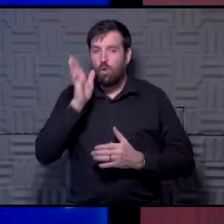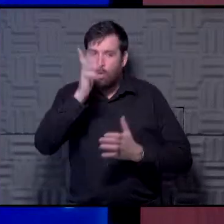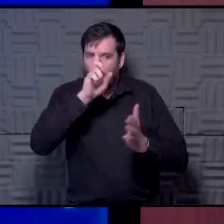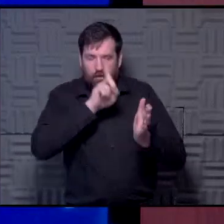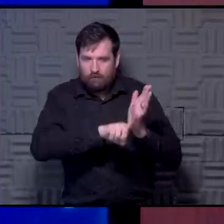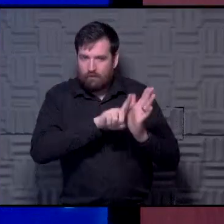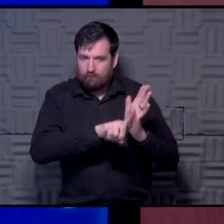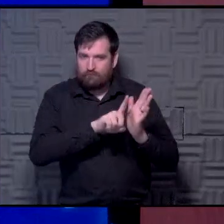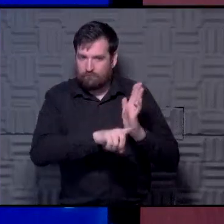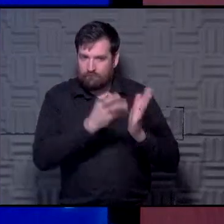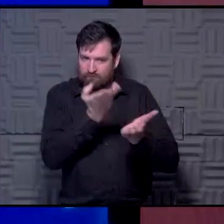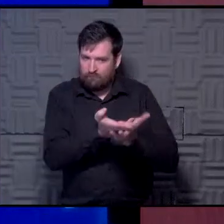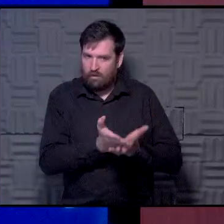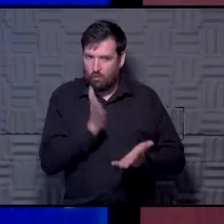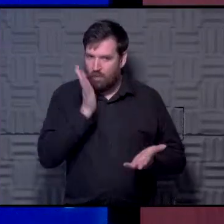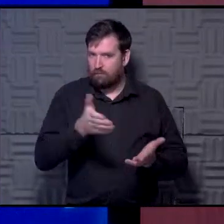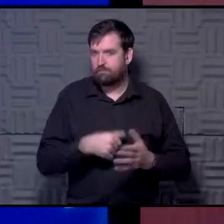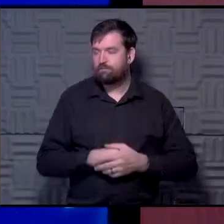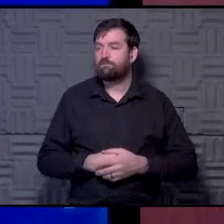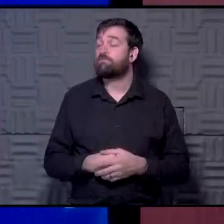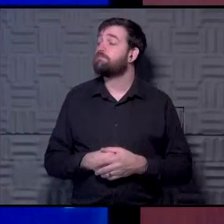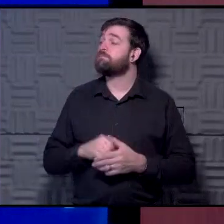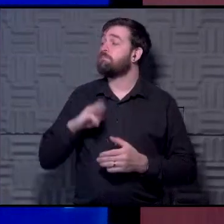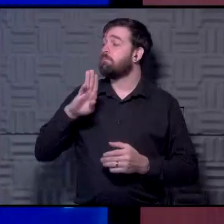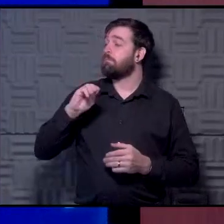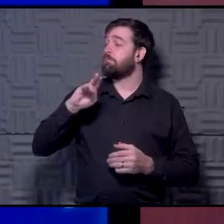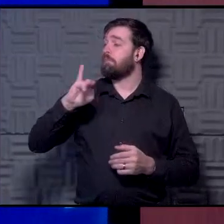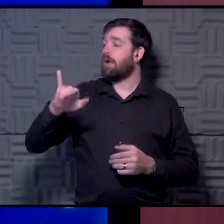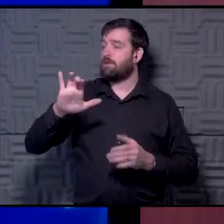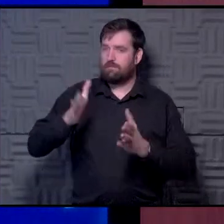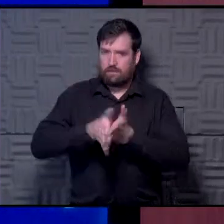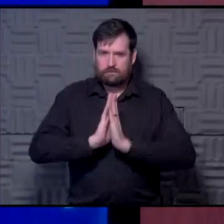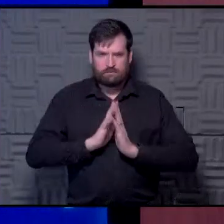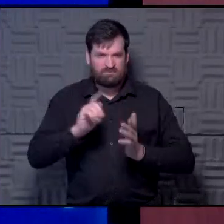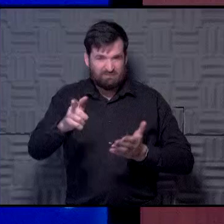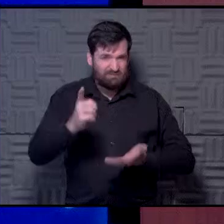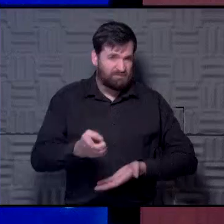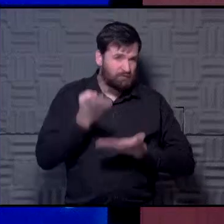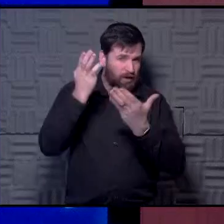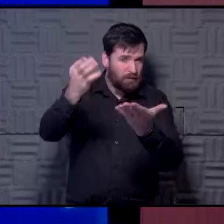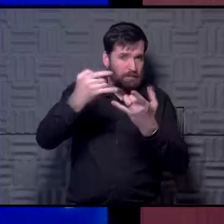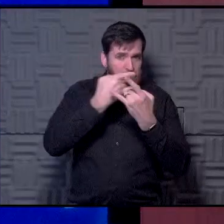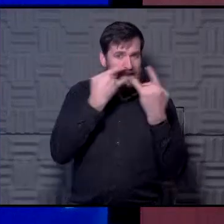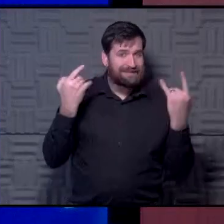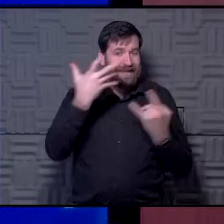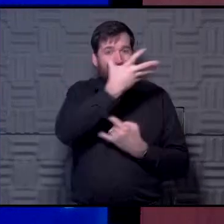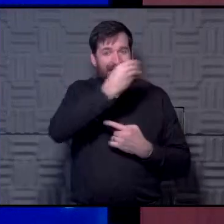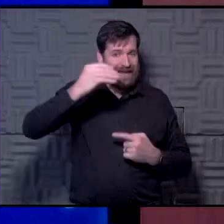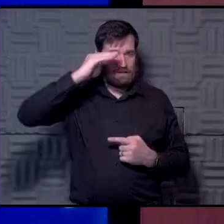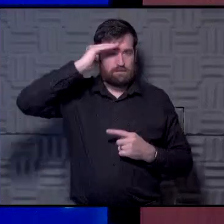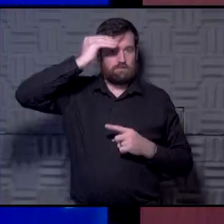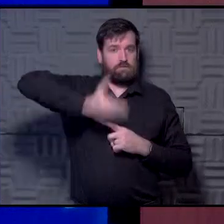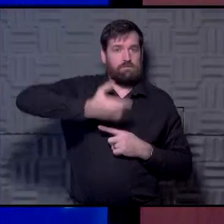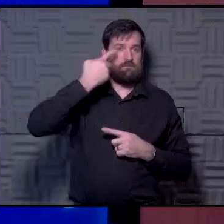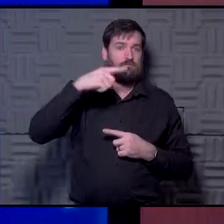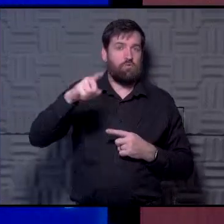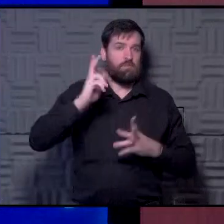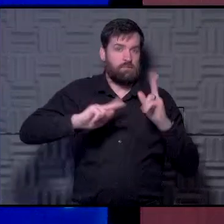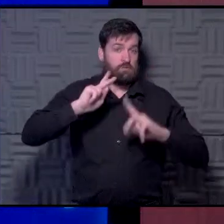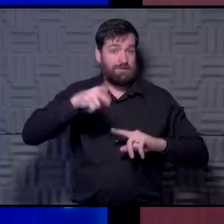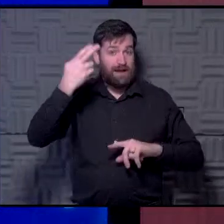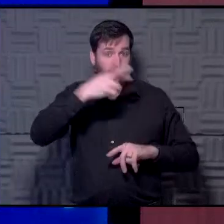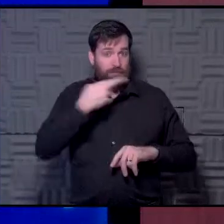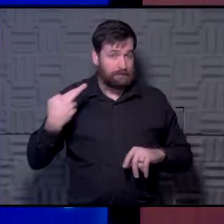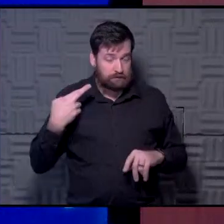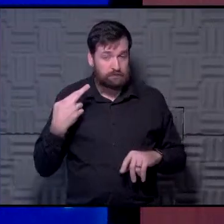that. We'll verify that. Okay. Bonnie asked, do you recommend a mask and a face shield for high-risk people who need to go out